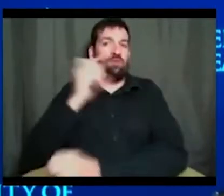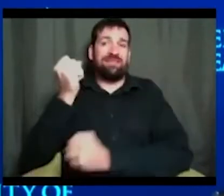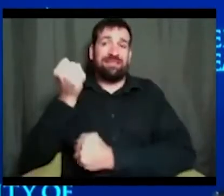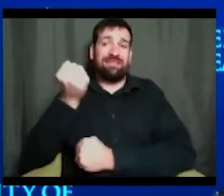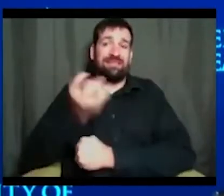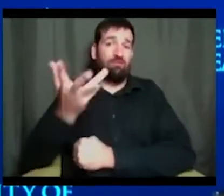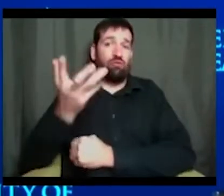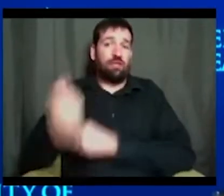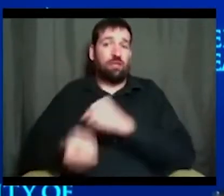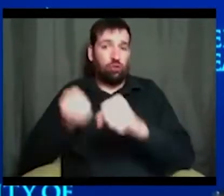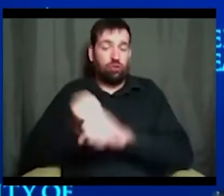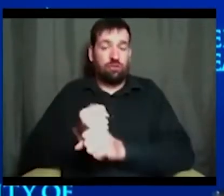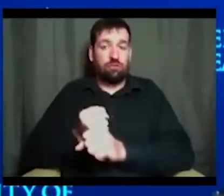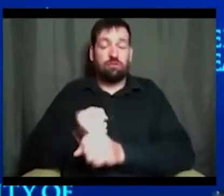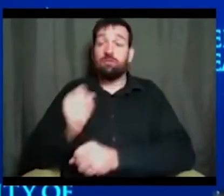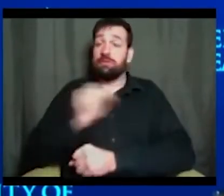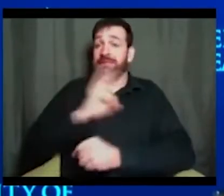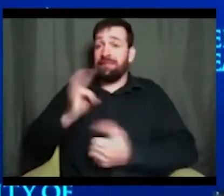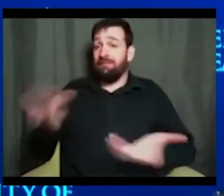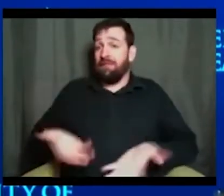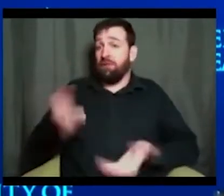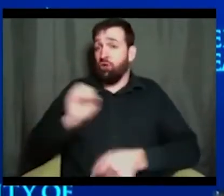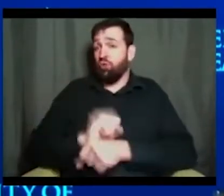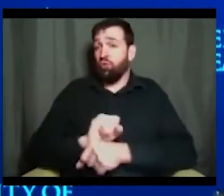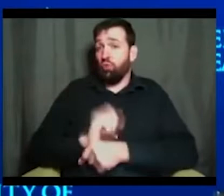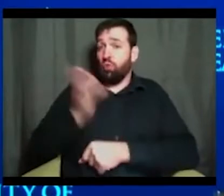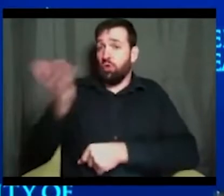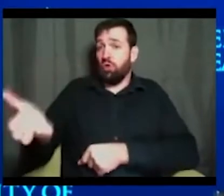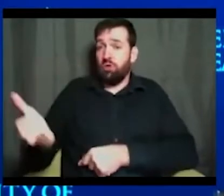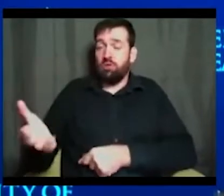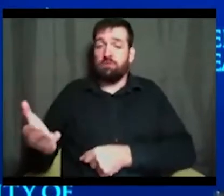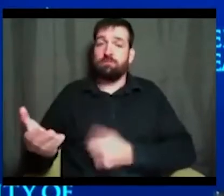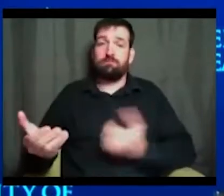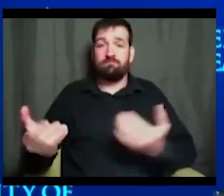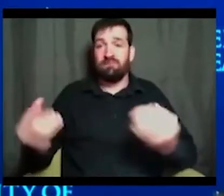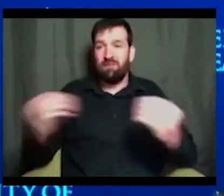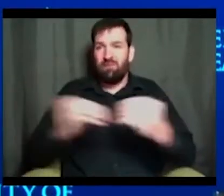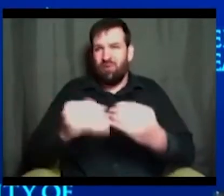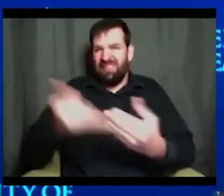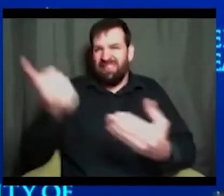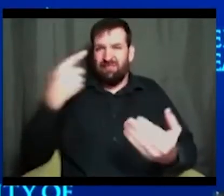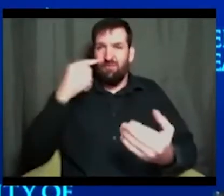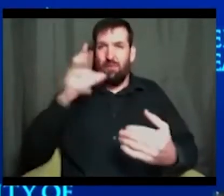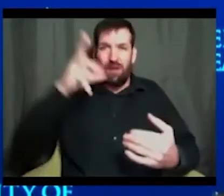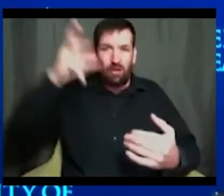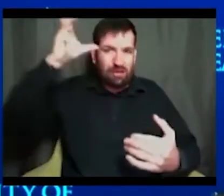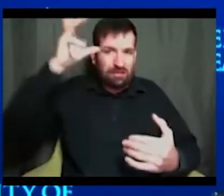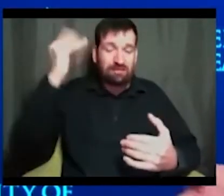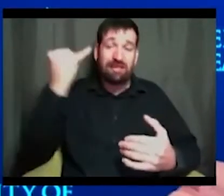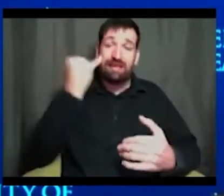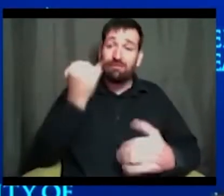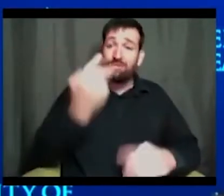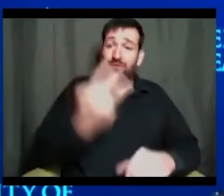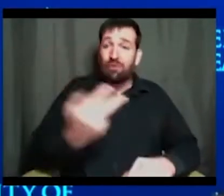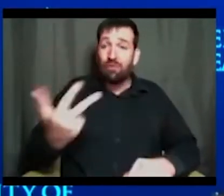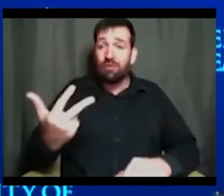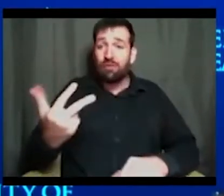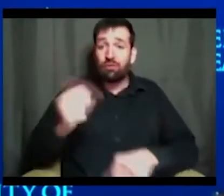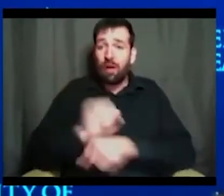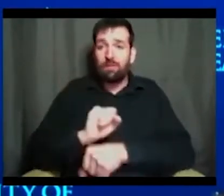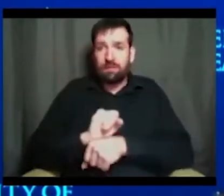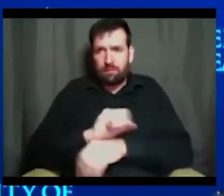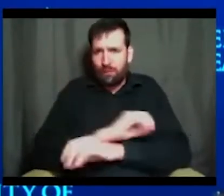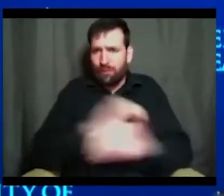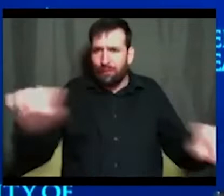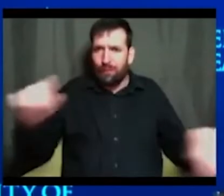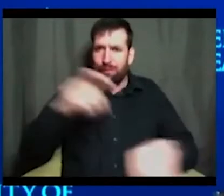here work in, and it's much easier for those parents because if they have 2 or 3 jobs, they don't have time to take their kid to the